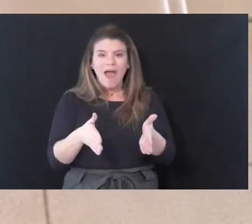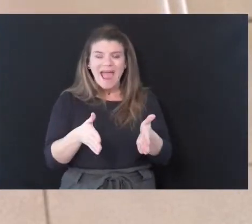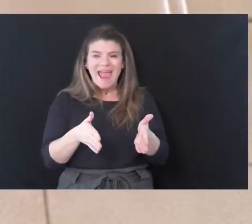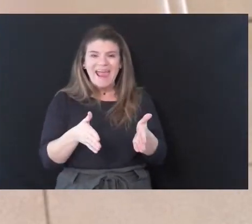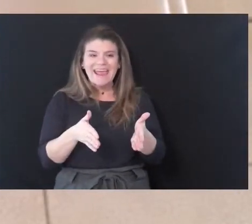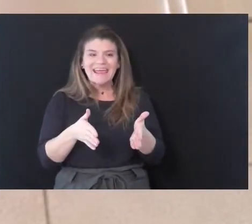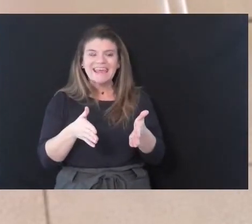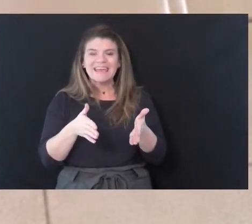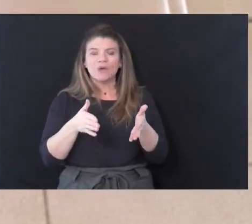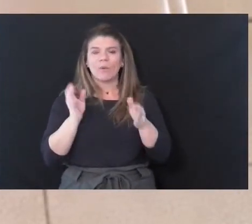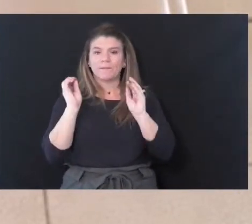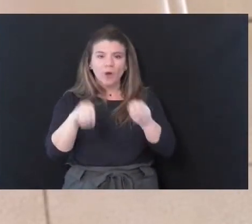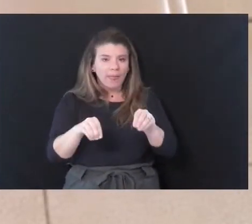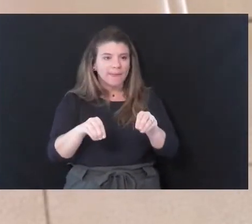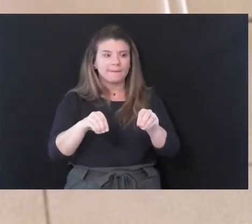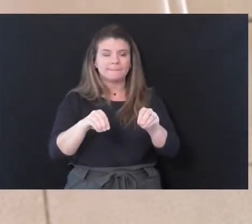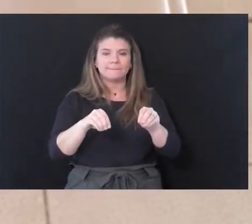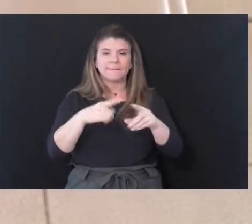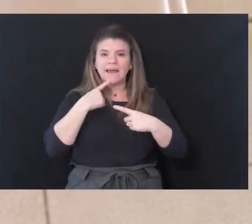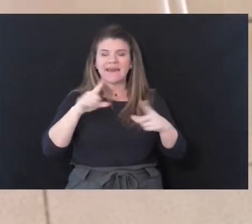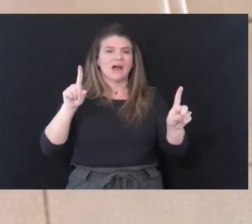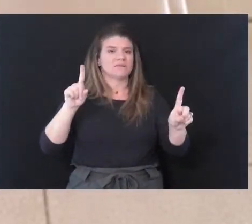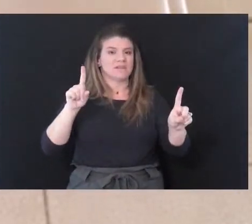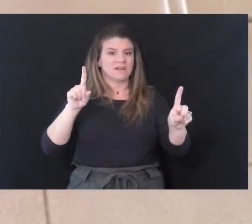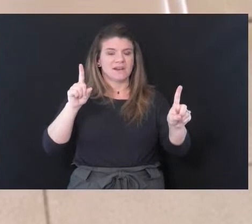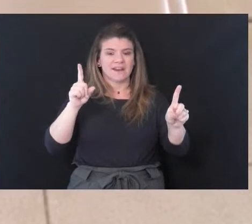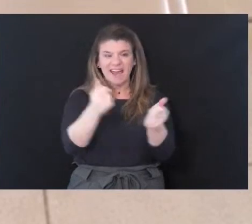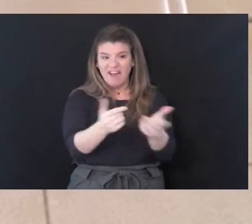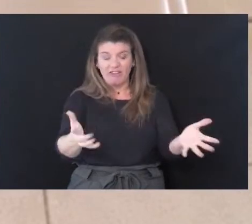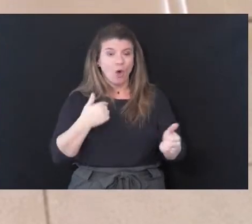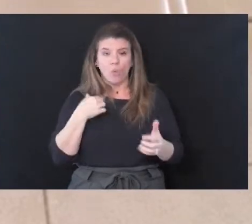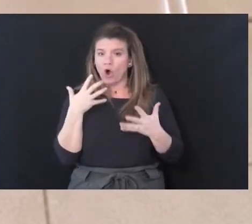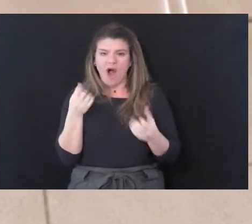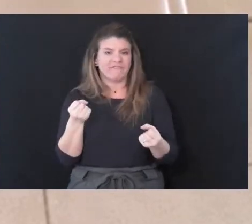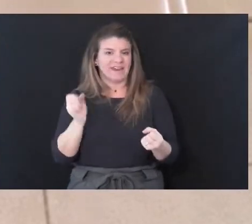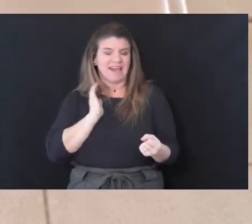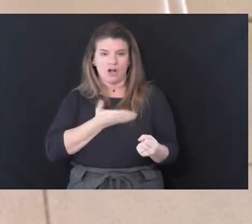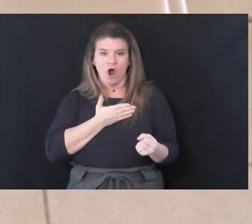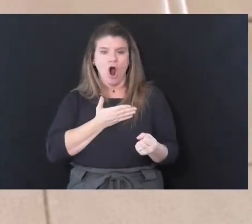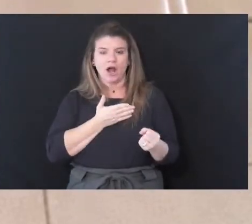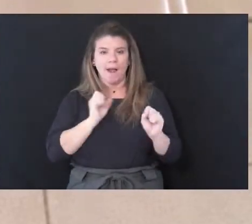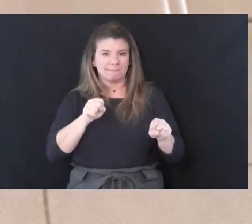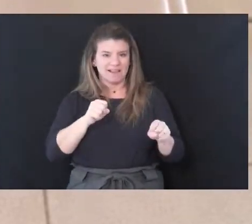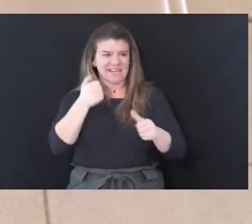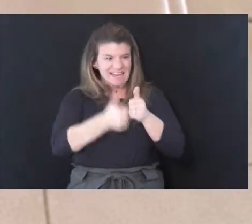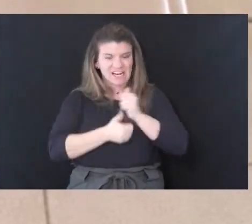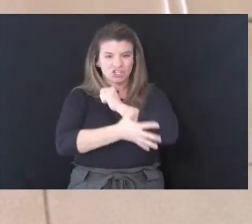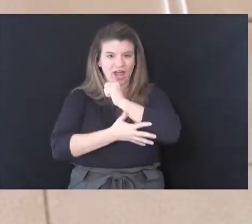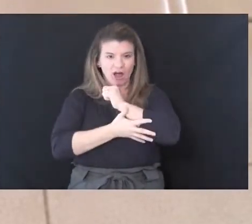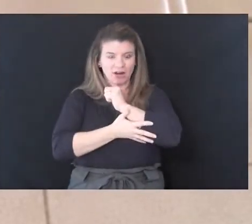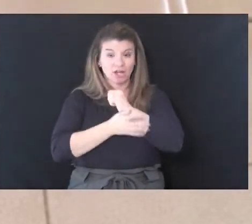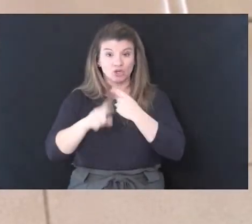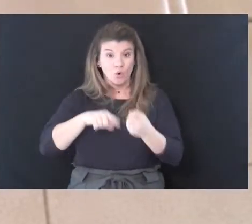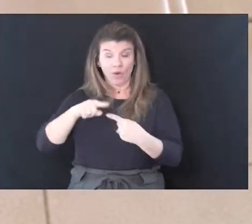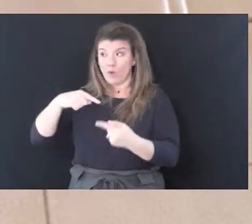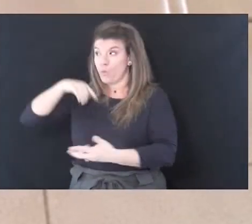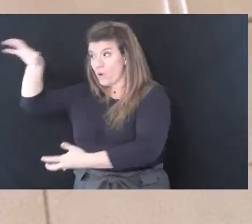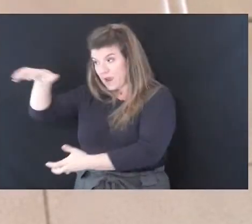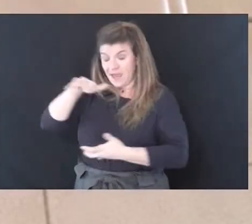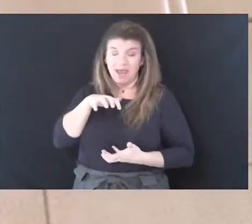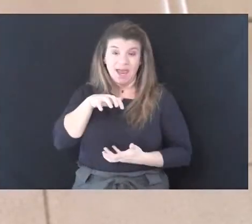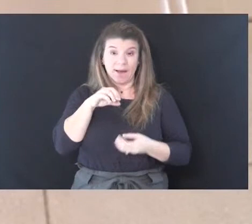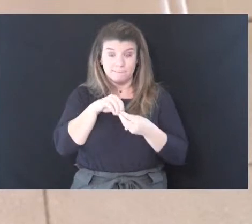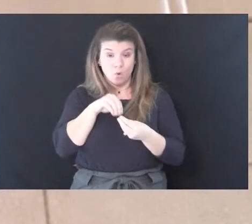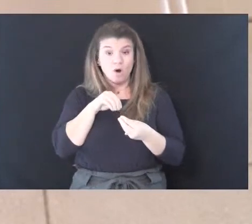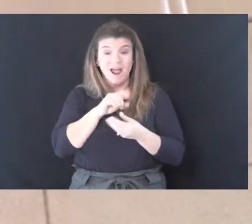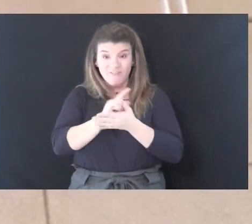in which we put those out, but we're confident in the 55 county rollout. each week as we get more doses in, as the